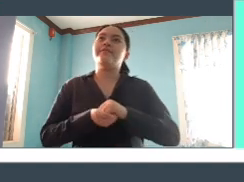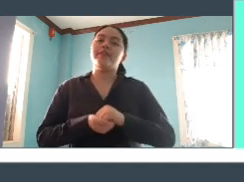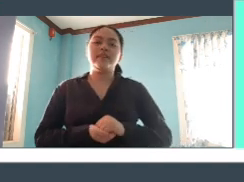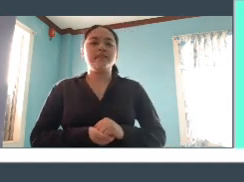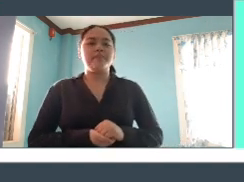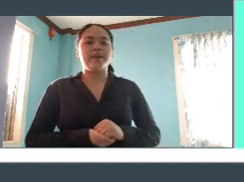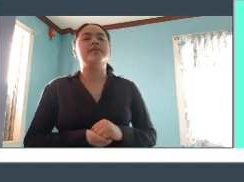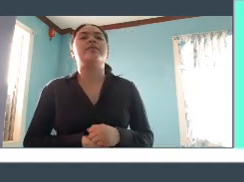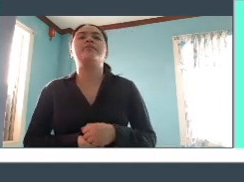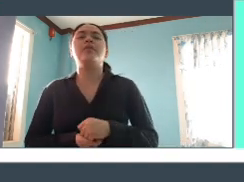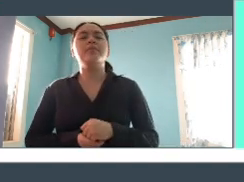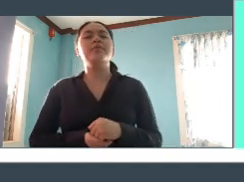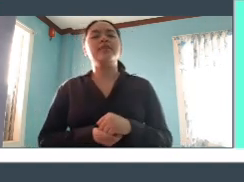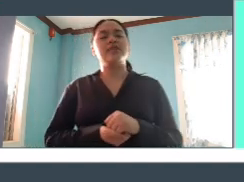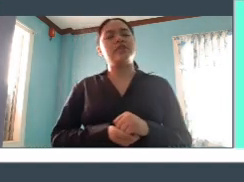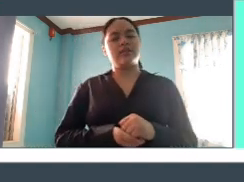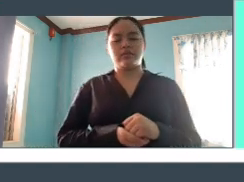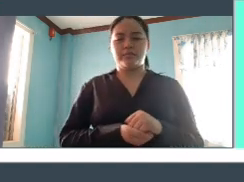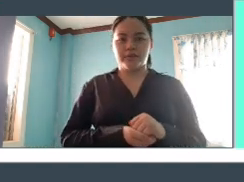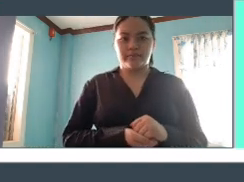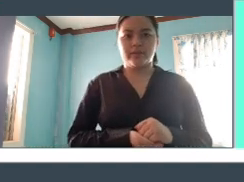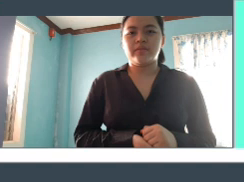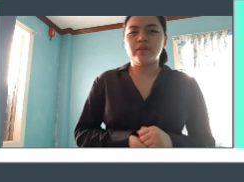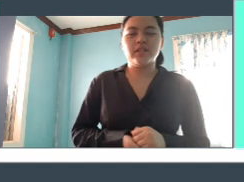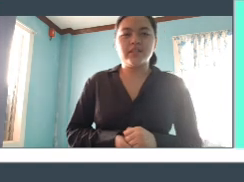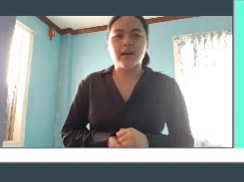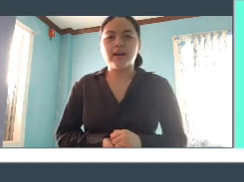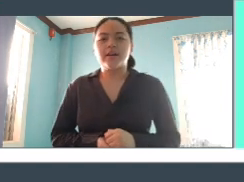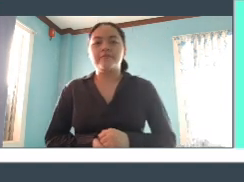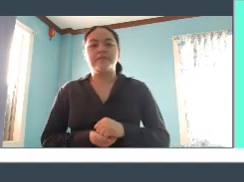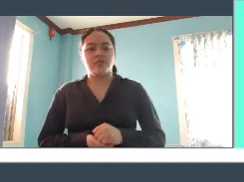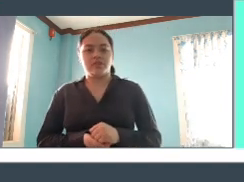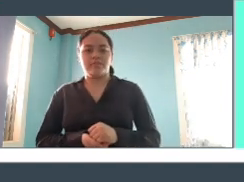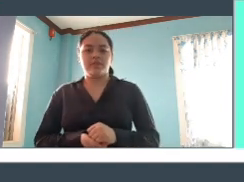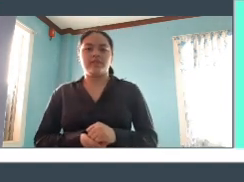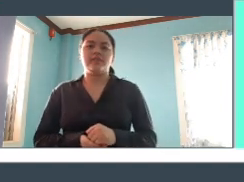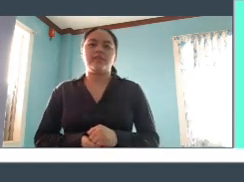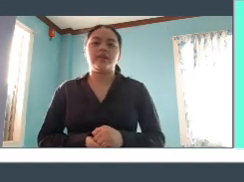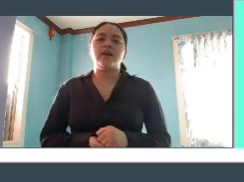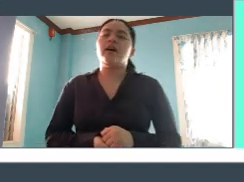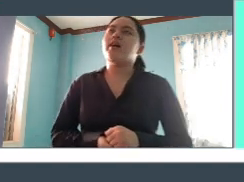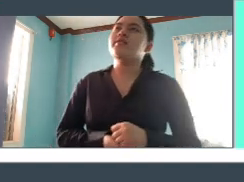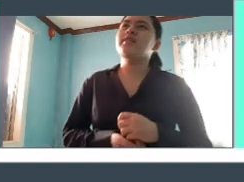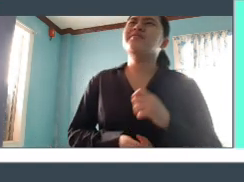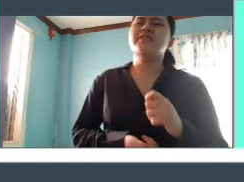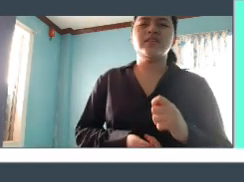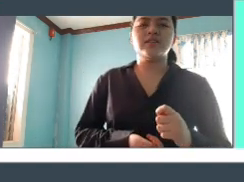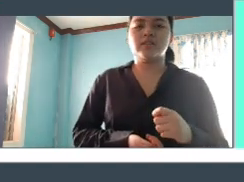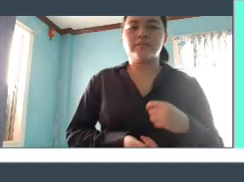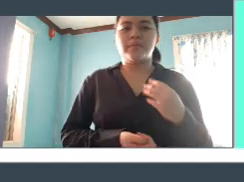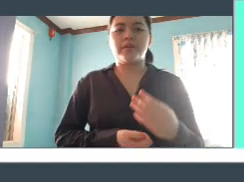And the final part of common angiosperm, which is the vegetables. A lot